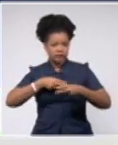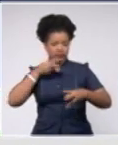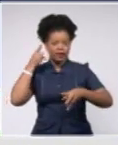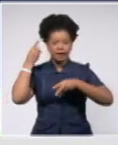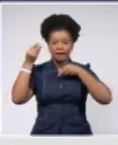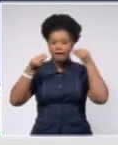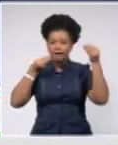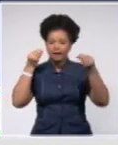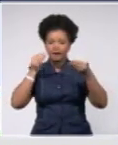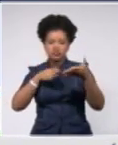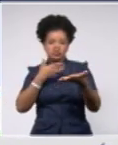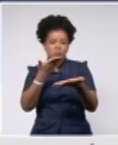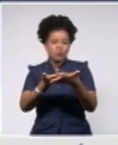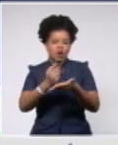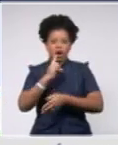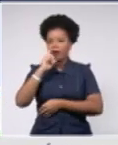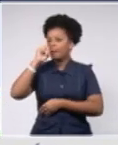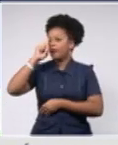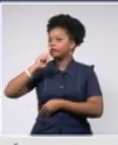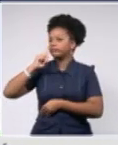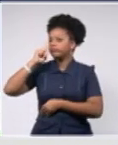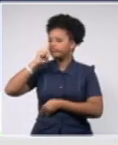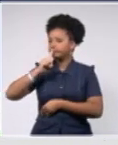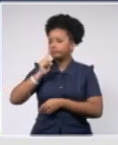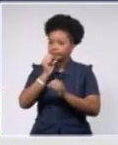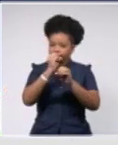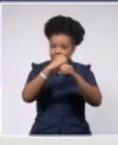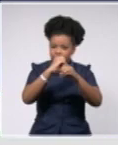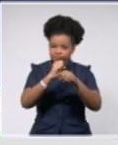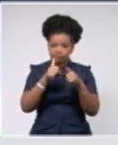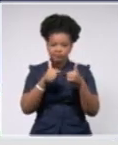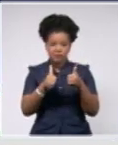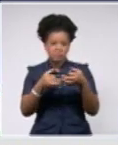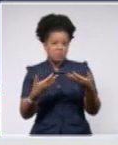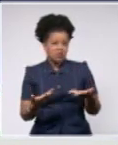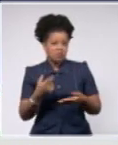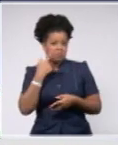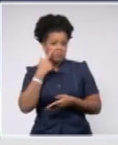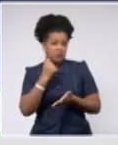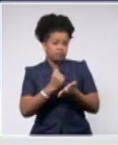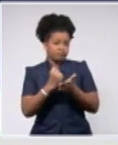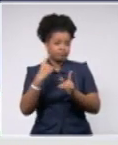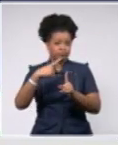821 in Villa Claras, 502 in Santiago de Cubas,